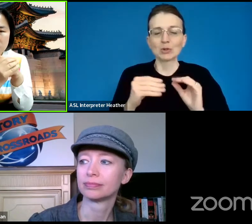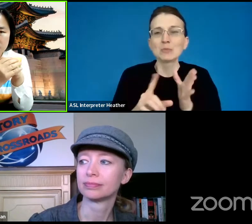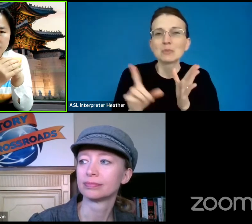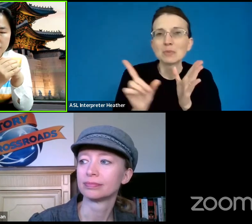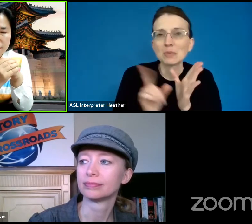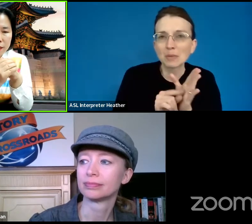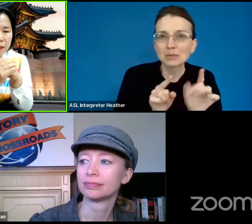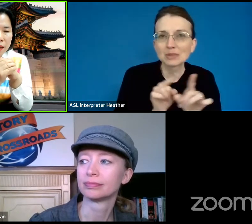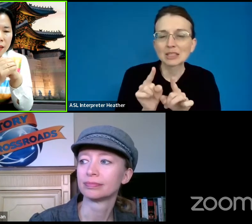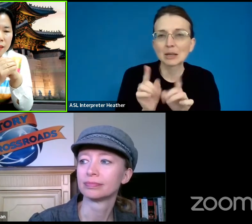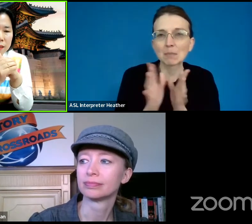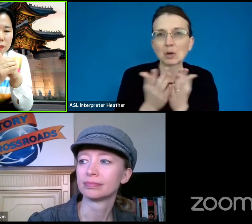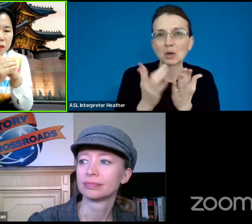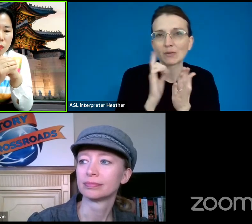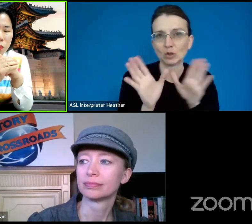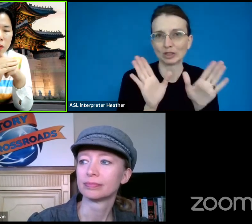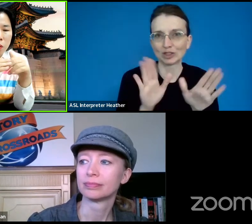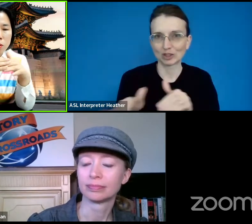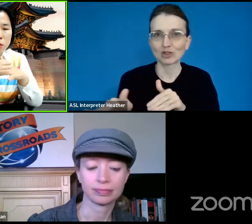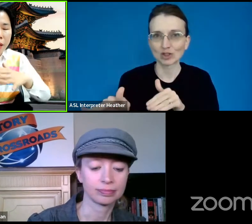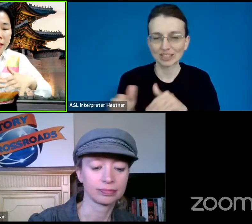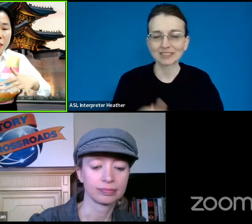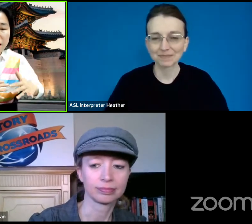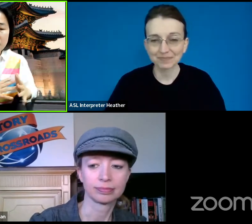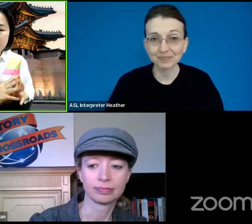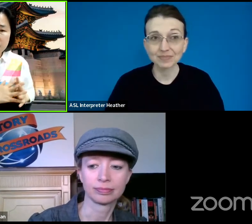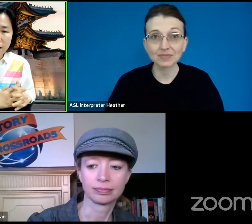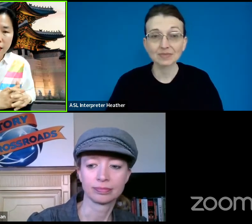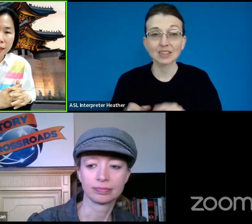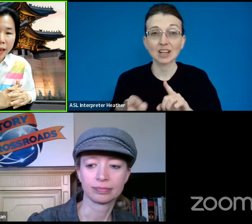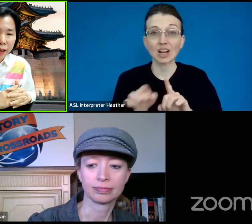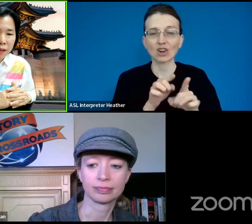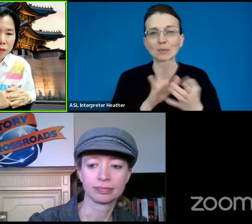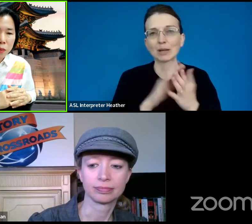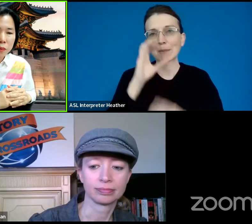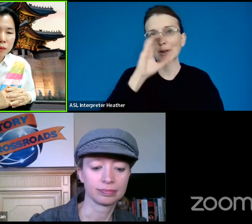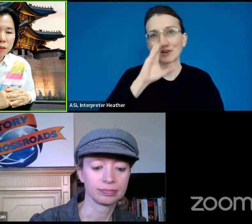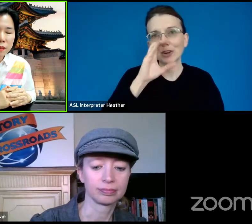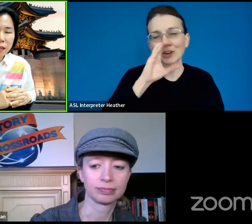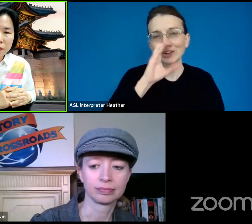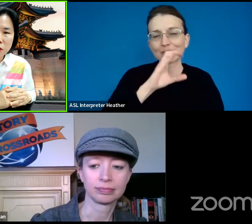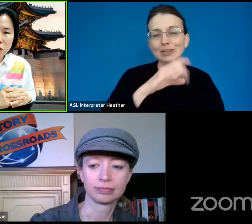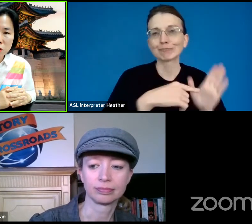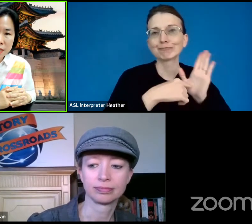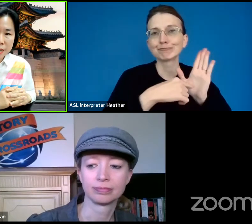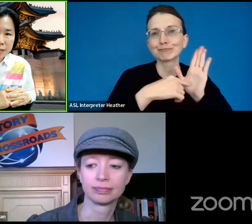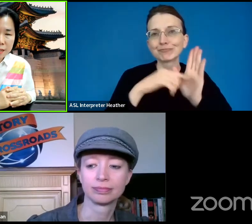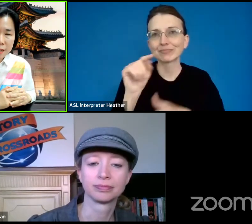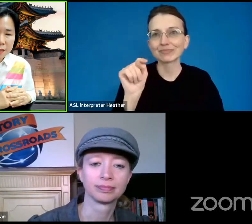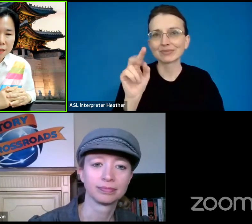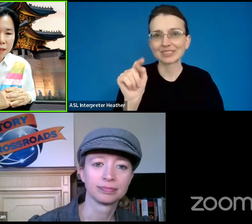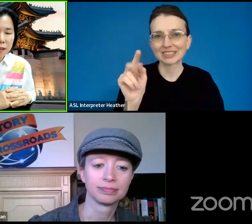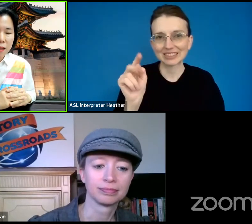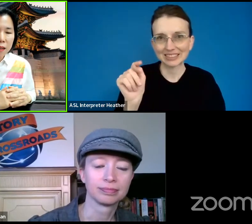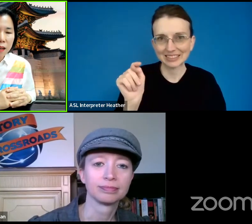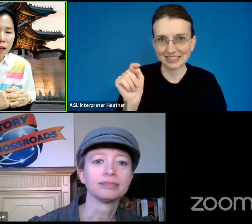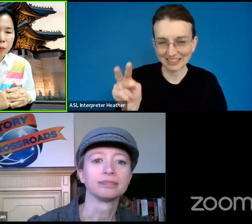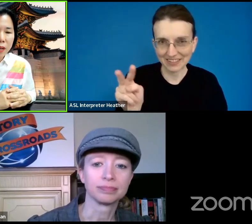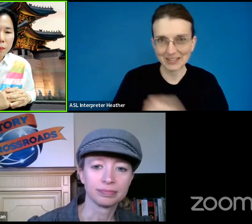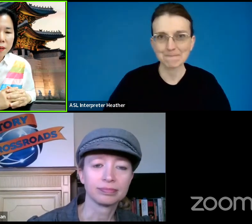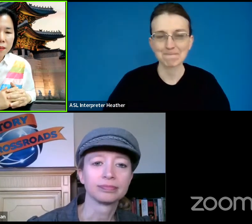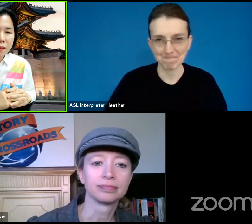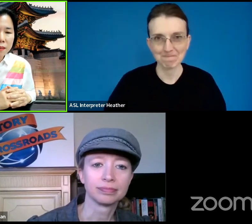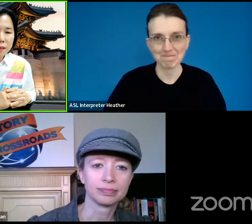for children and were also animated and aired on television series.